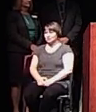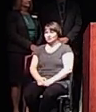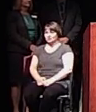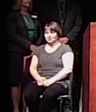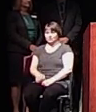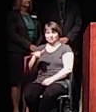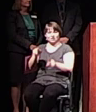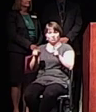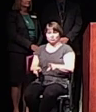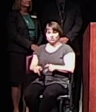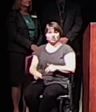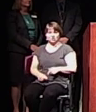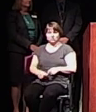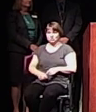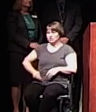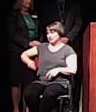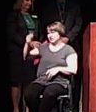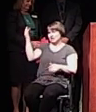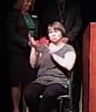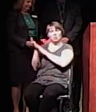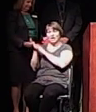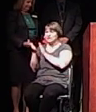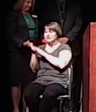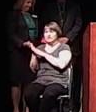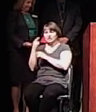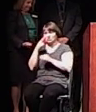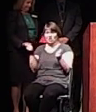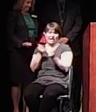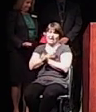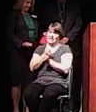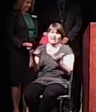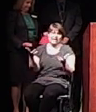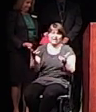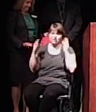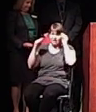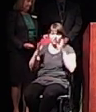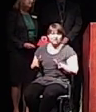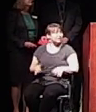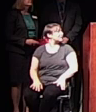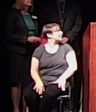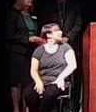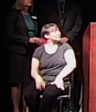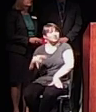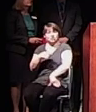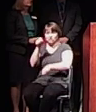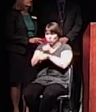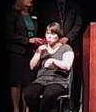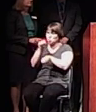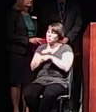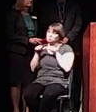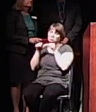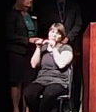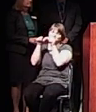And then the person added, this is the highest praise I can give to any other faculty member. She has worked diligently